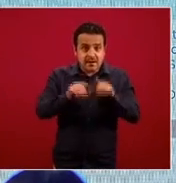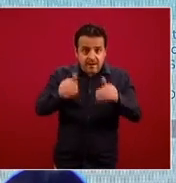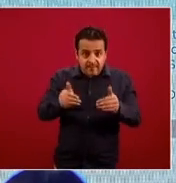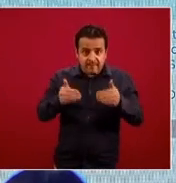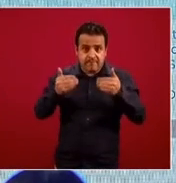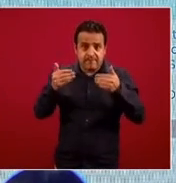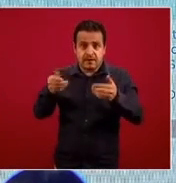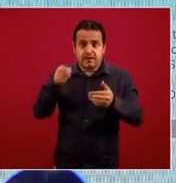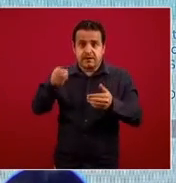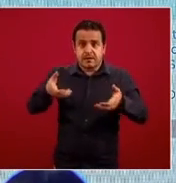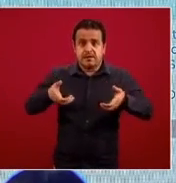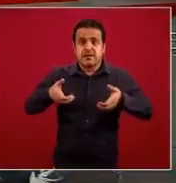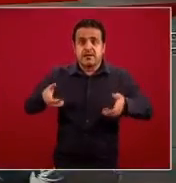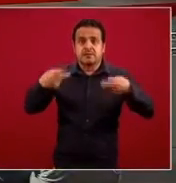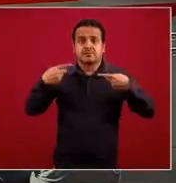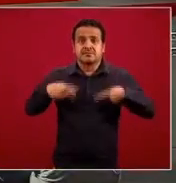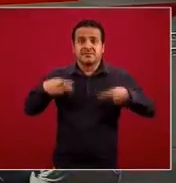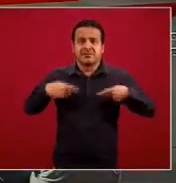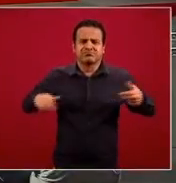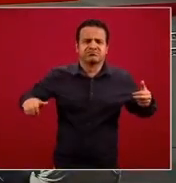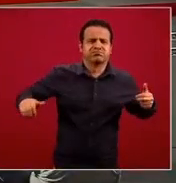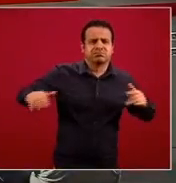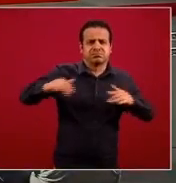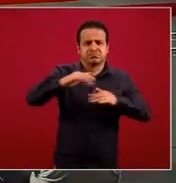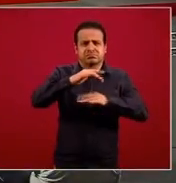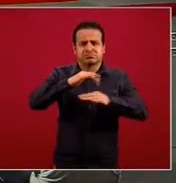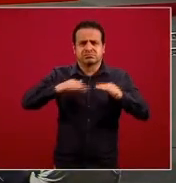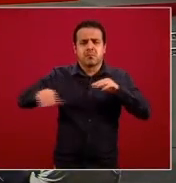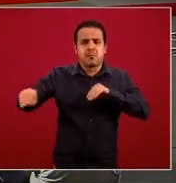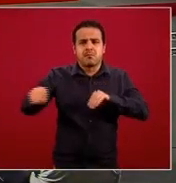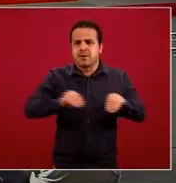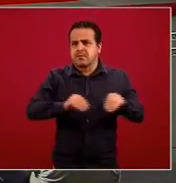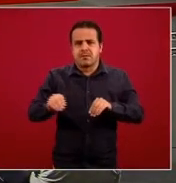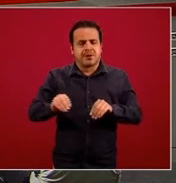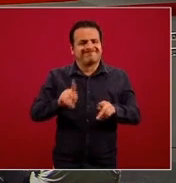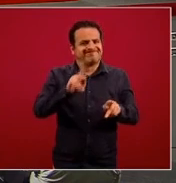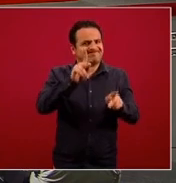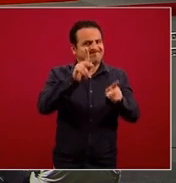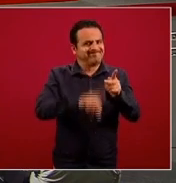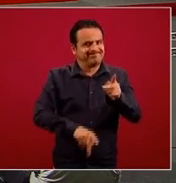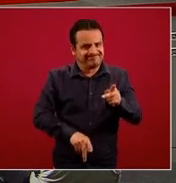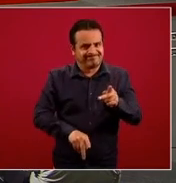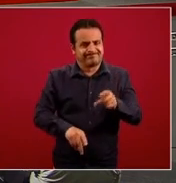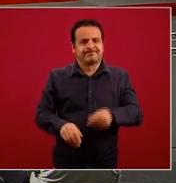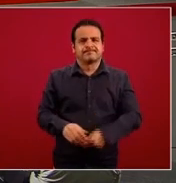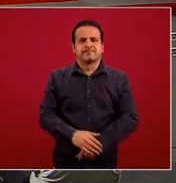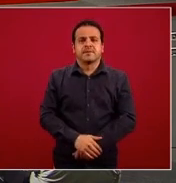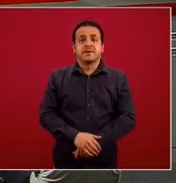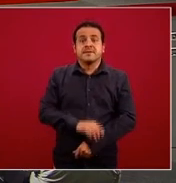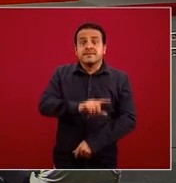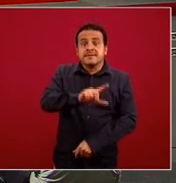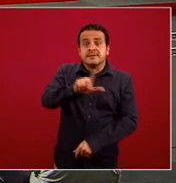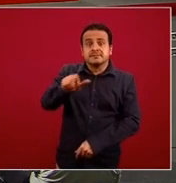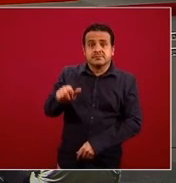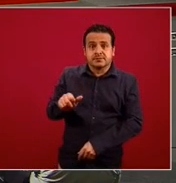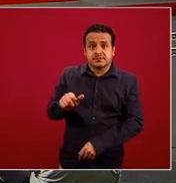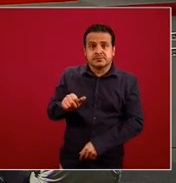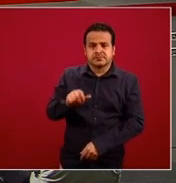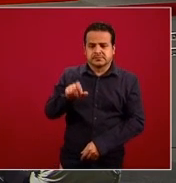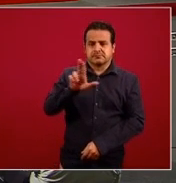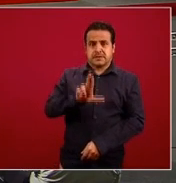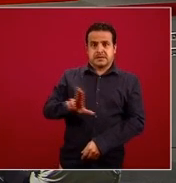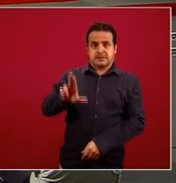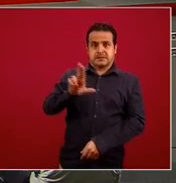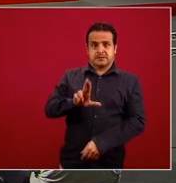non-economic activities throughout the country. So we began with this program.